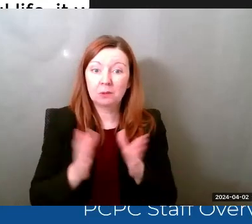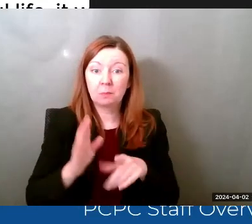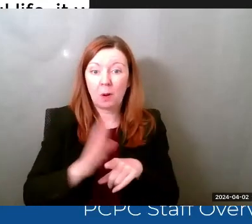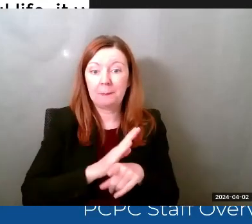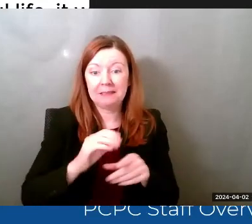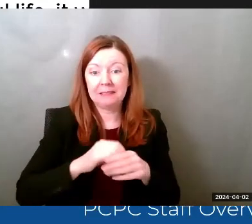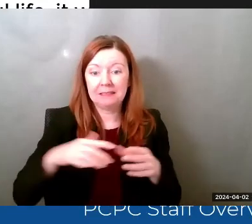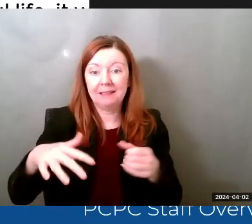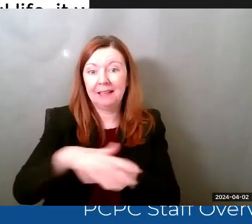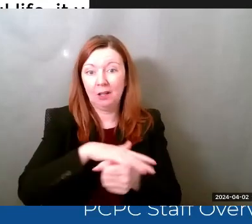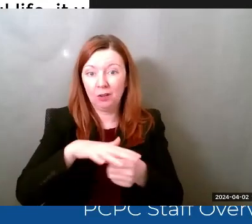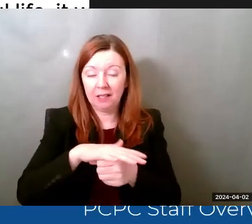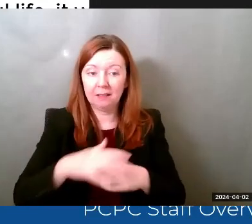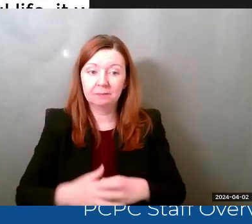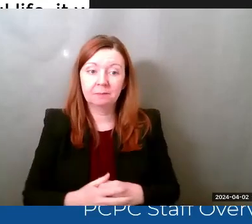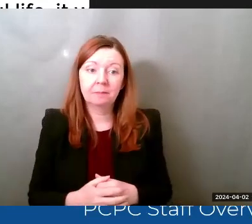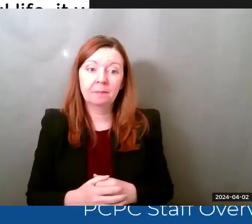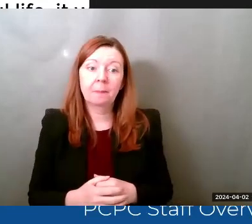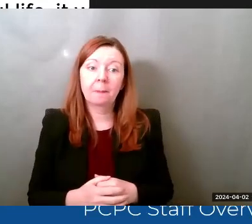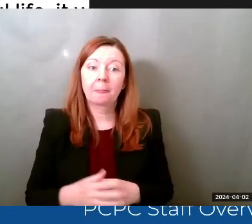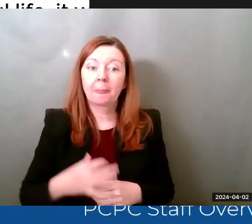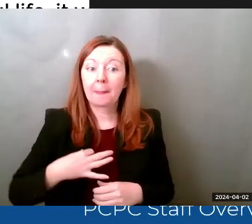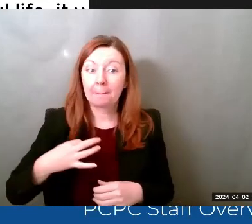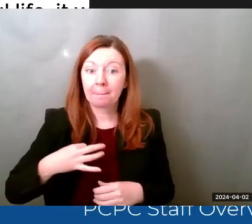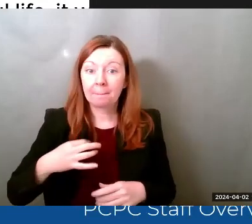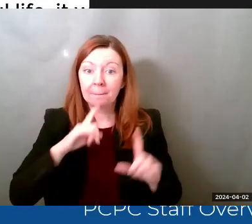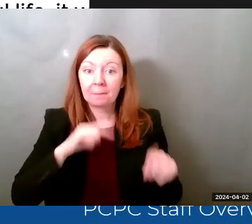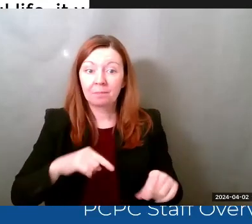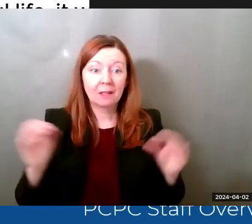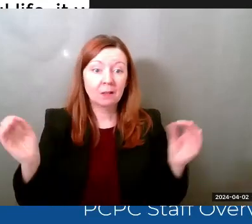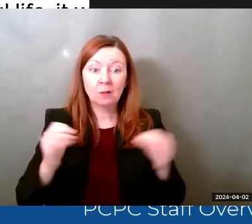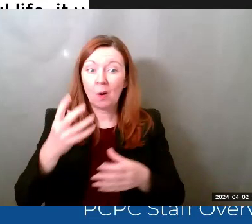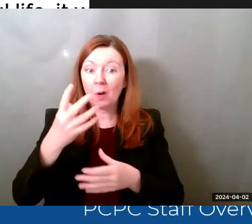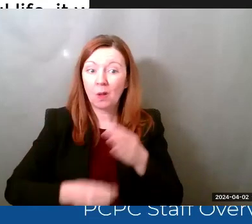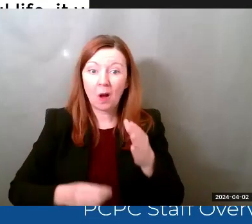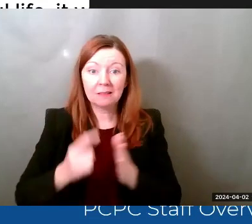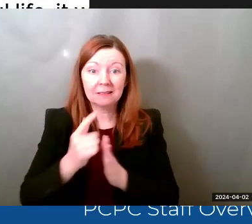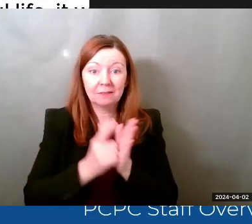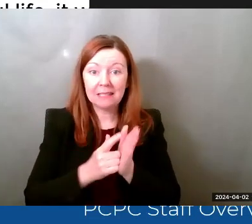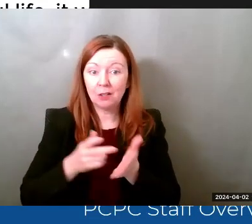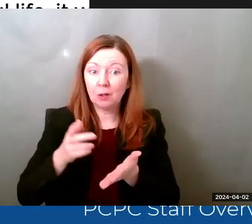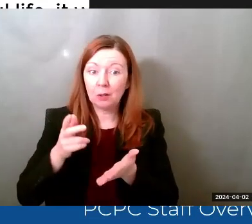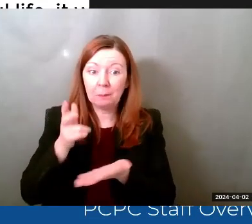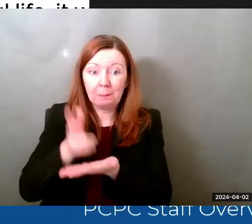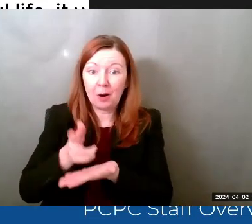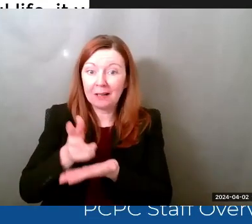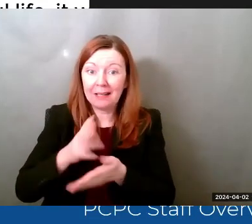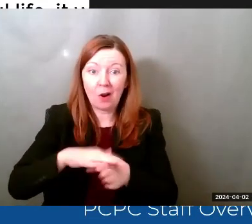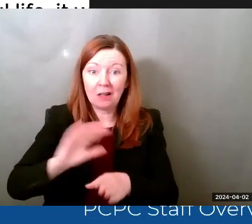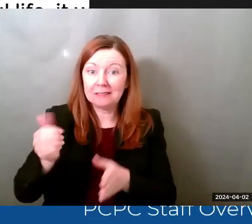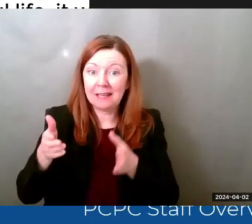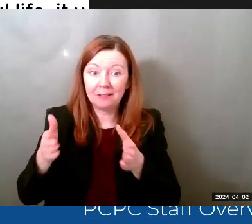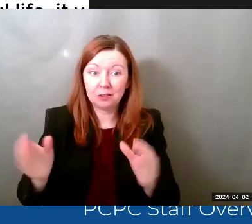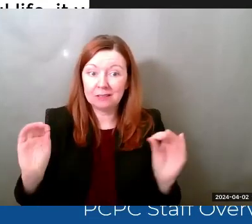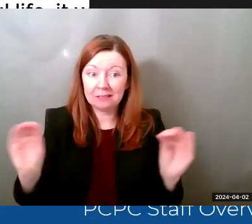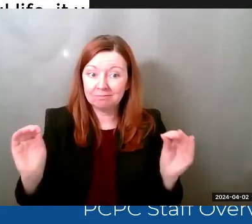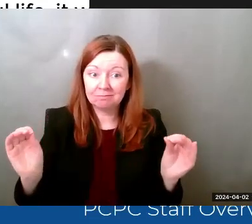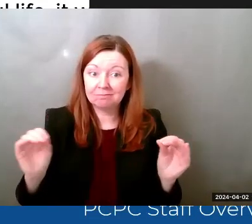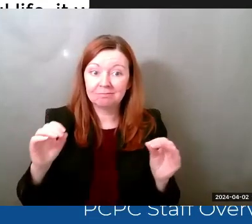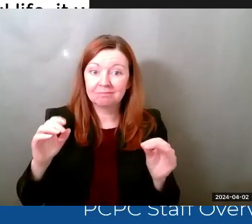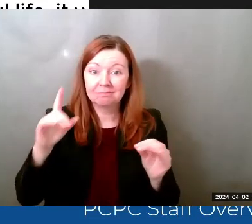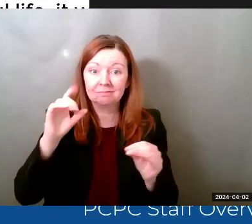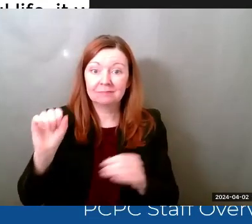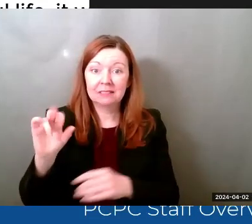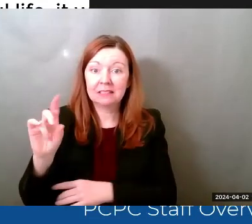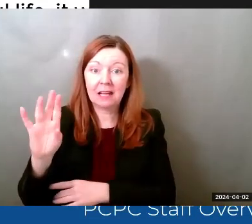businesses in the area. The applicant response is that there is no loss of legal parking lanes on 10th Street due to the